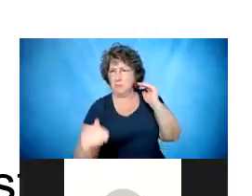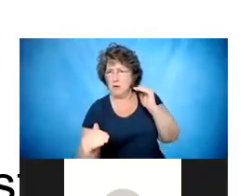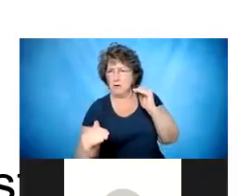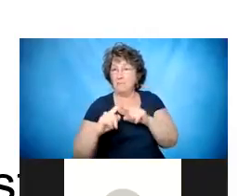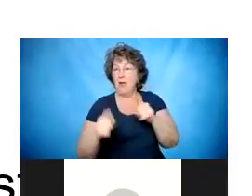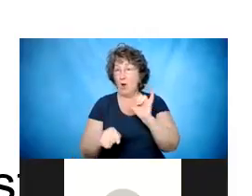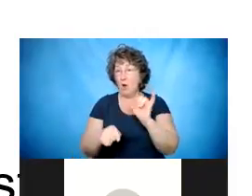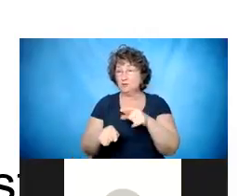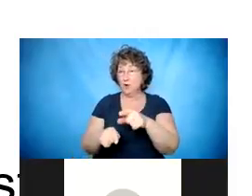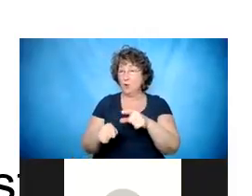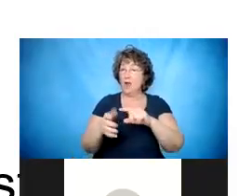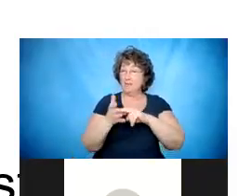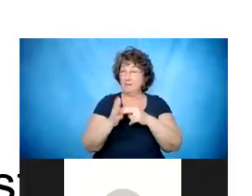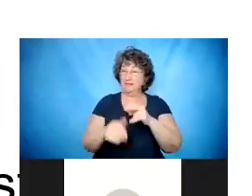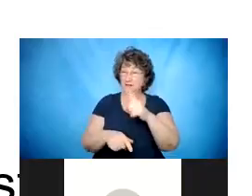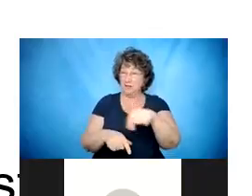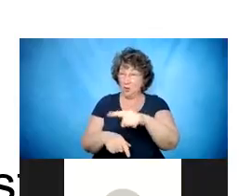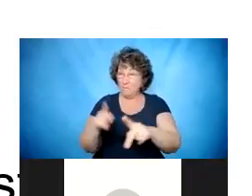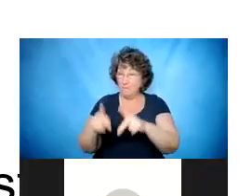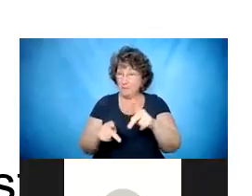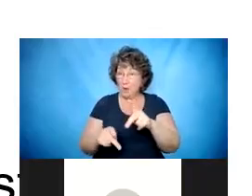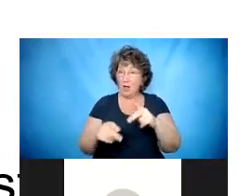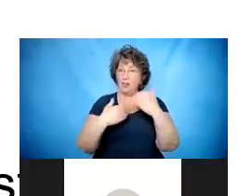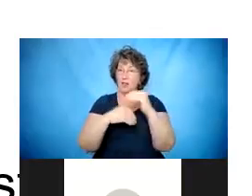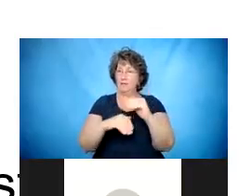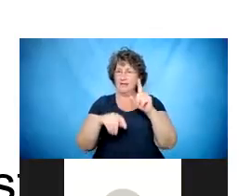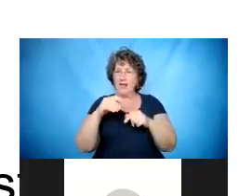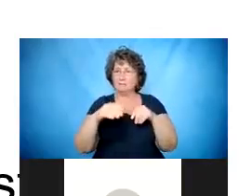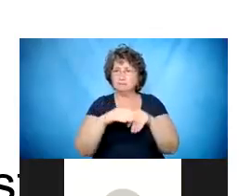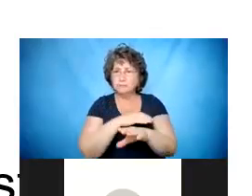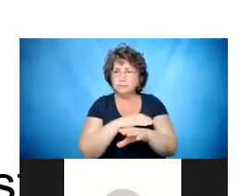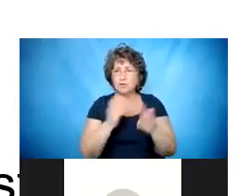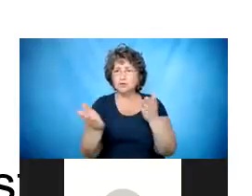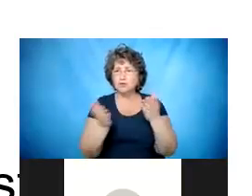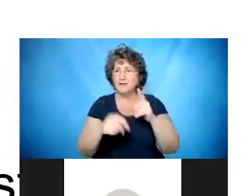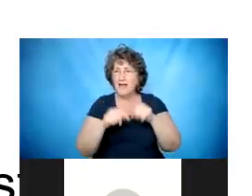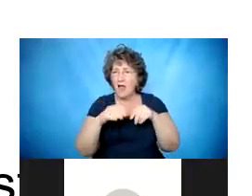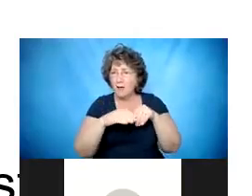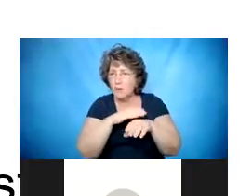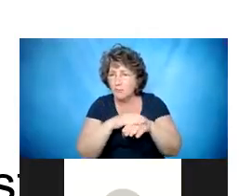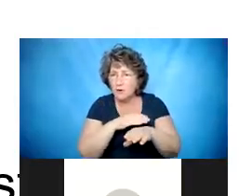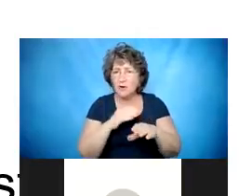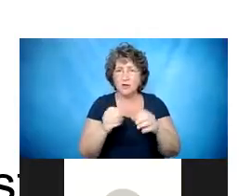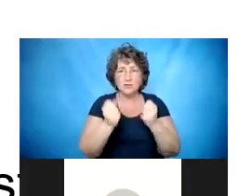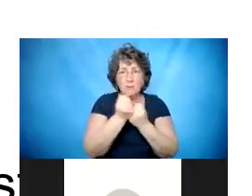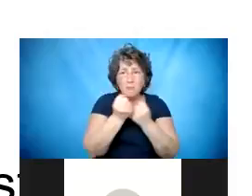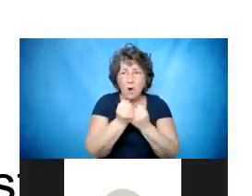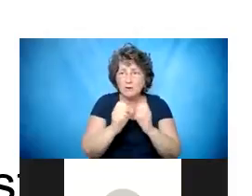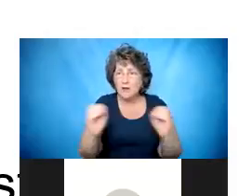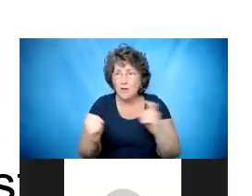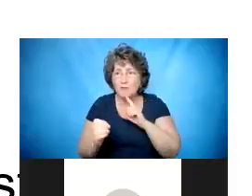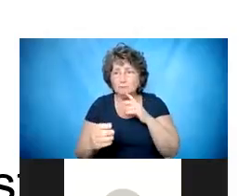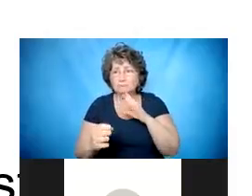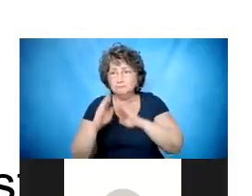and supports that they need. And so we all have a lot of work to do to create the change